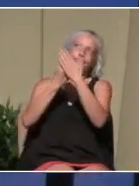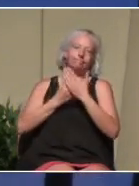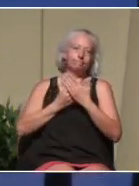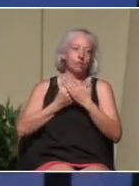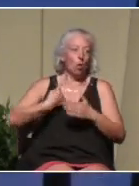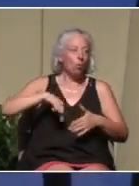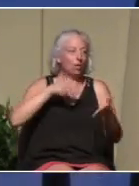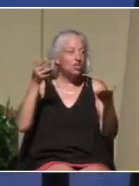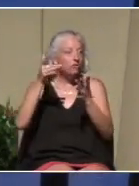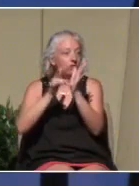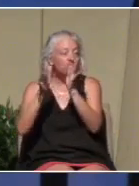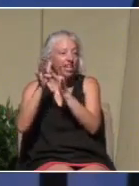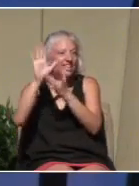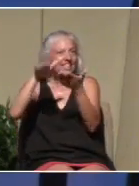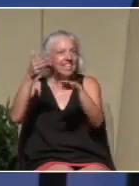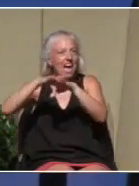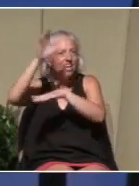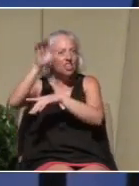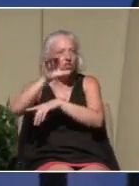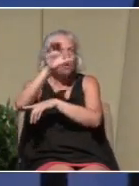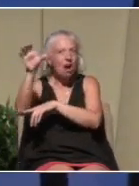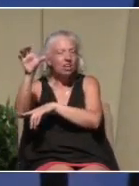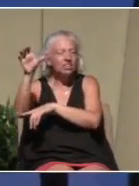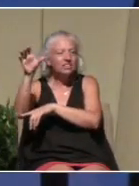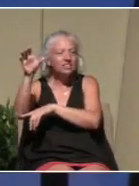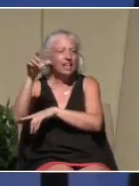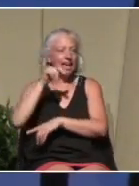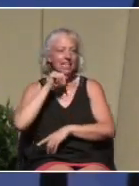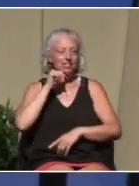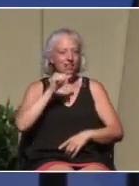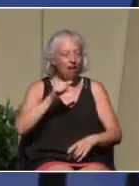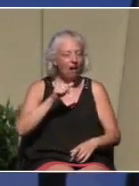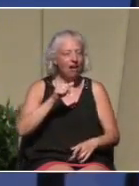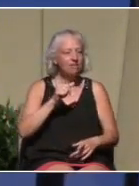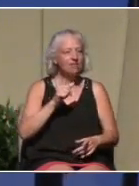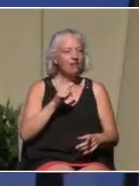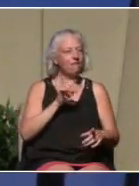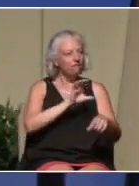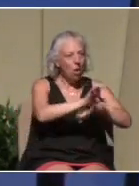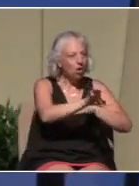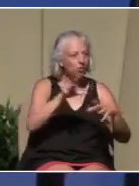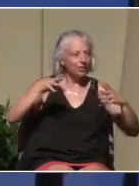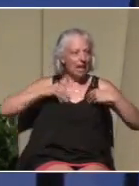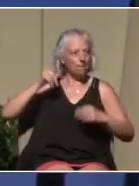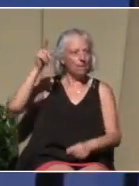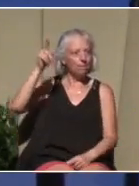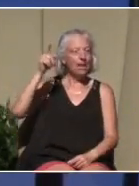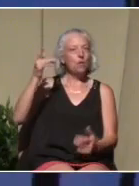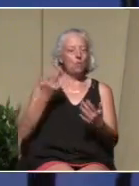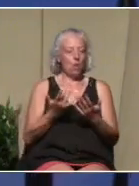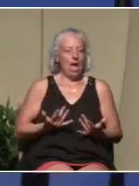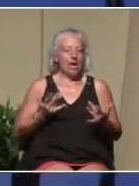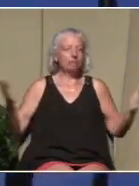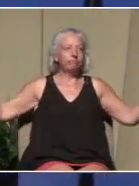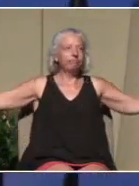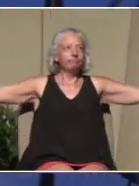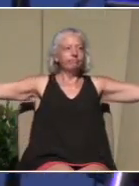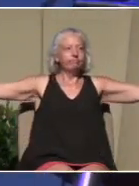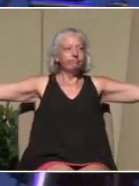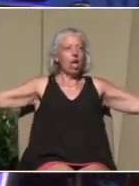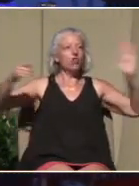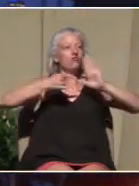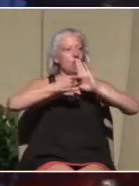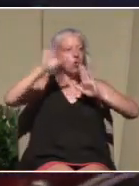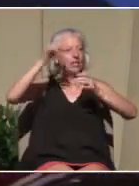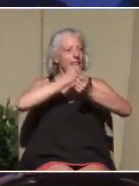this. He's not pounding his will into anybody. He waits, he displays his love, and he says, "Come to me, and when you're